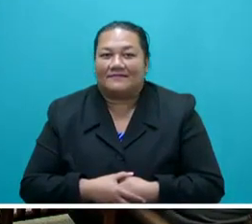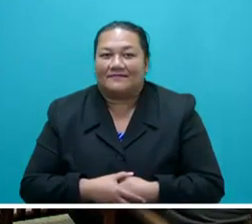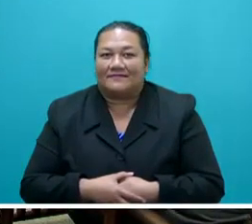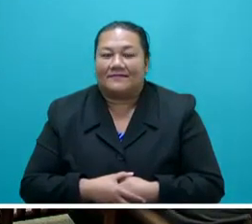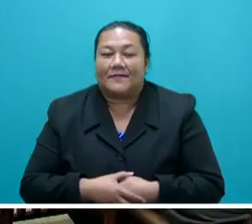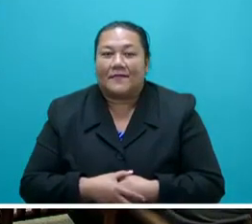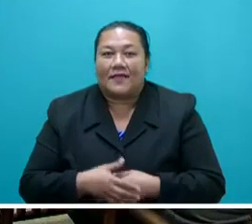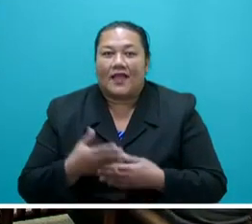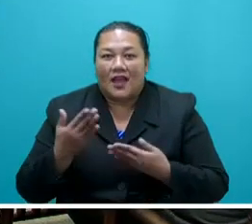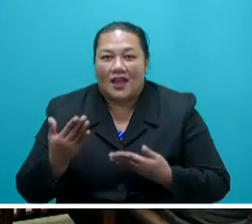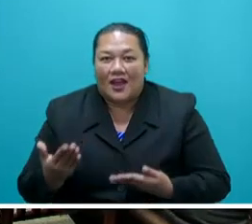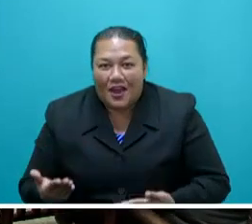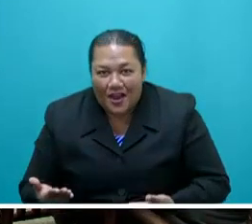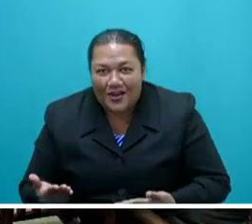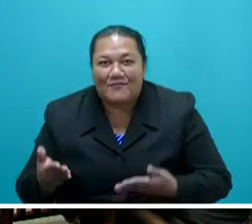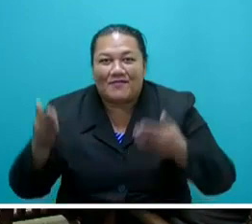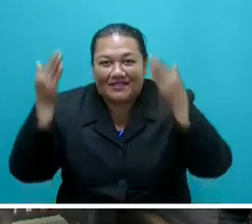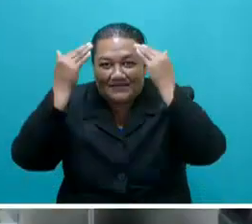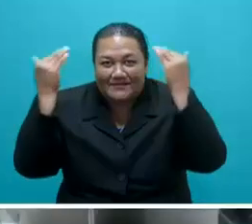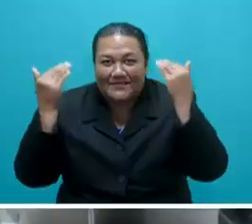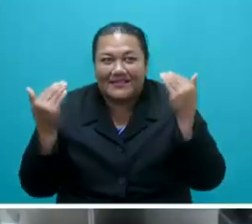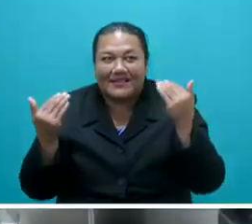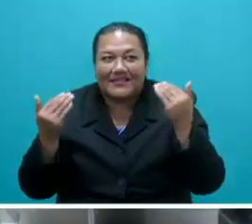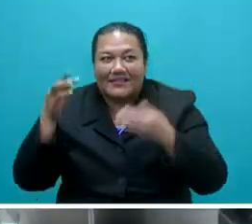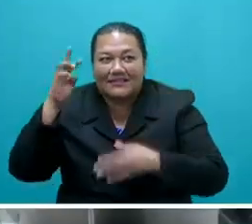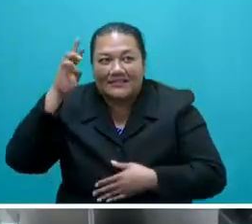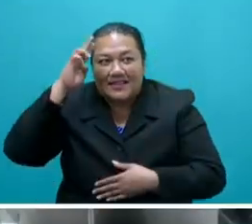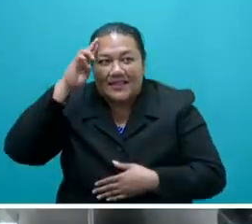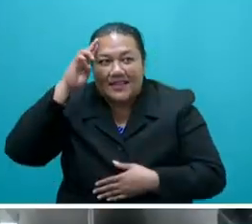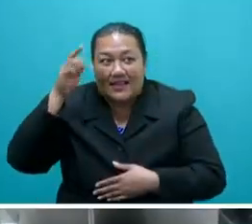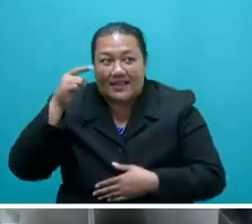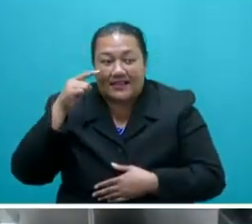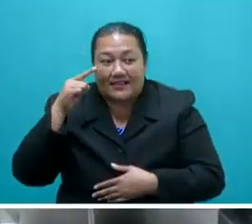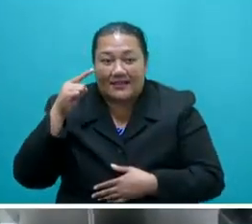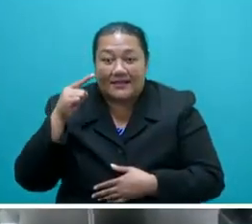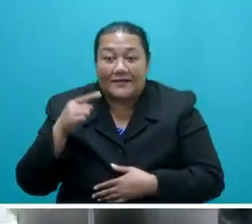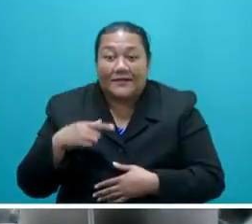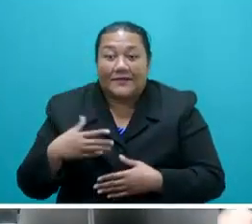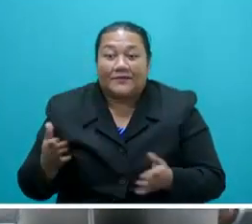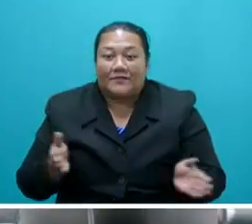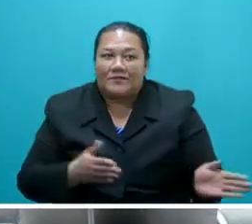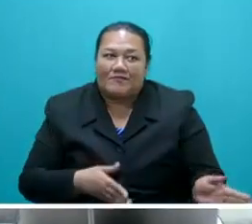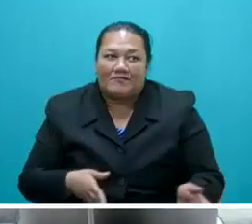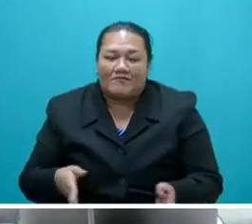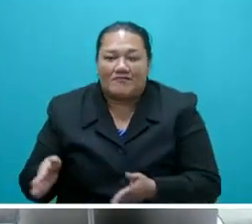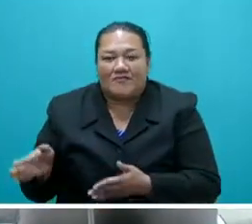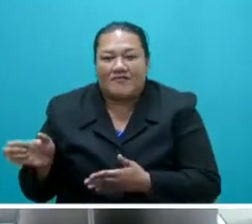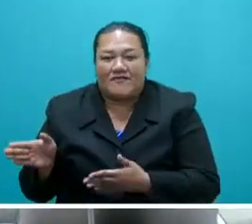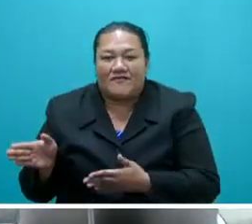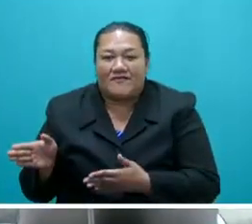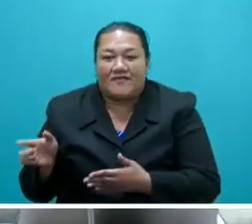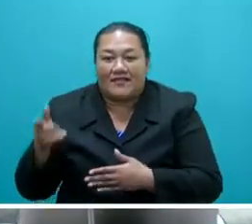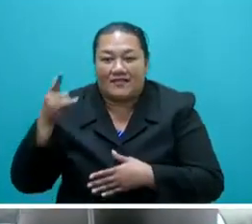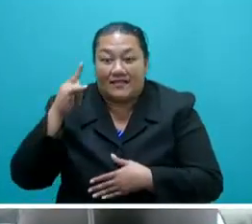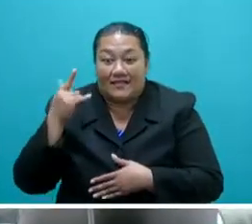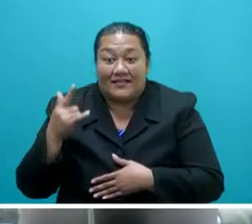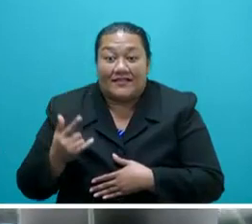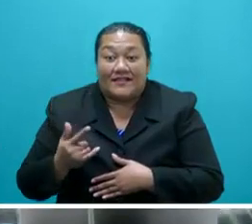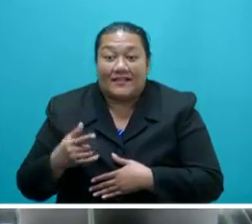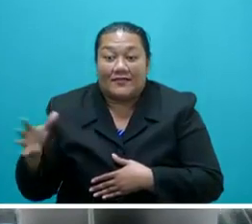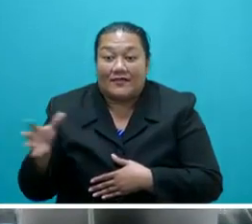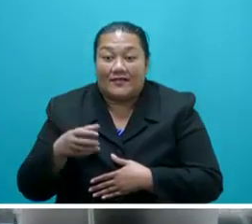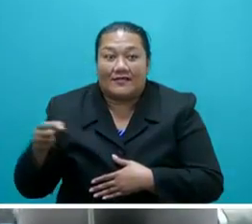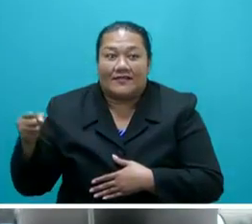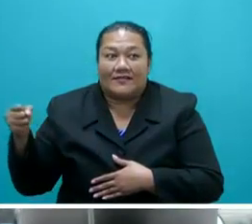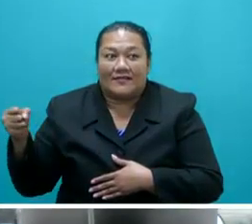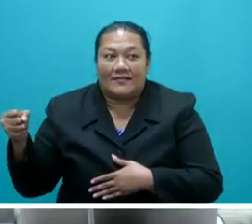Honourable Speaker, sir, I beg to move under Standing Order 6 that so much of Standing Order 23 be suspended so as to allow